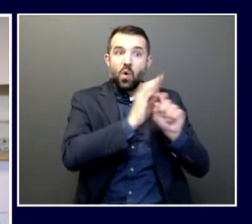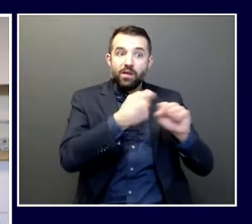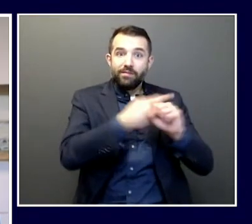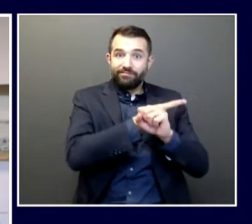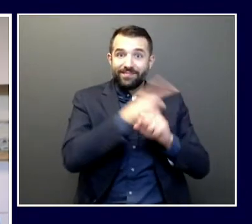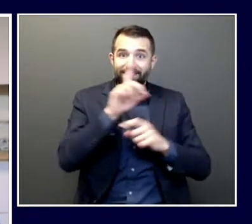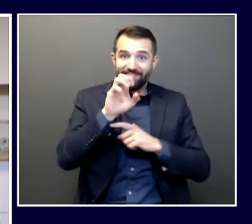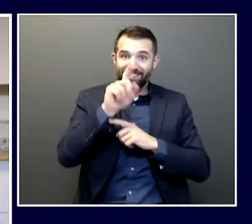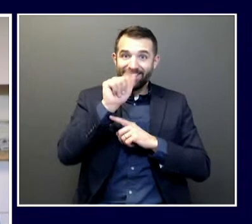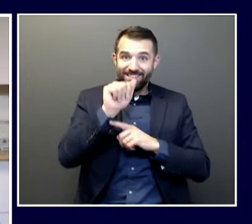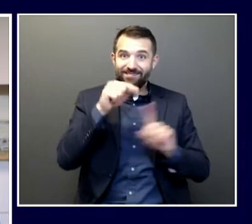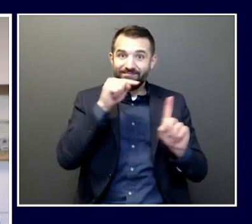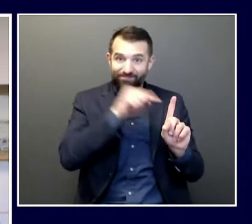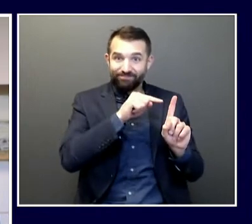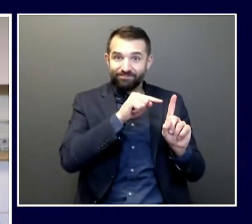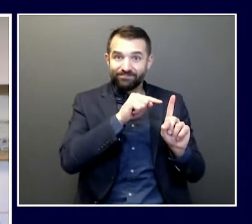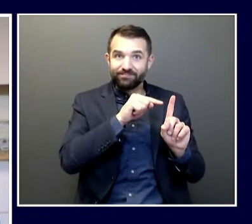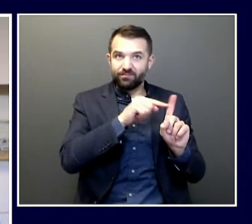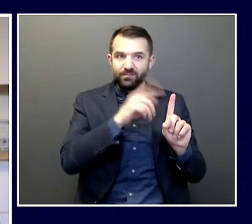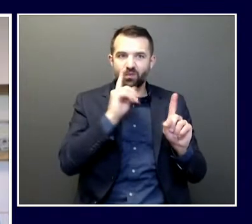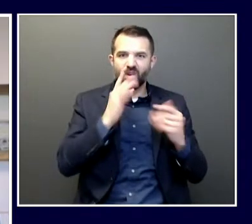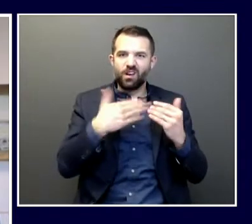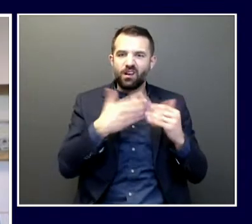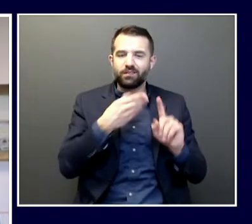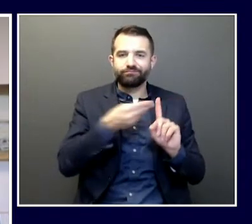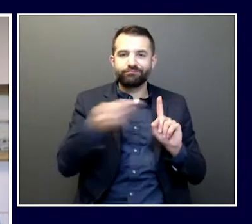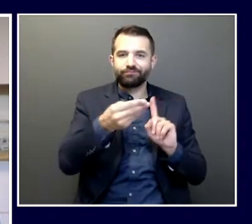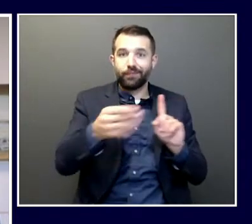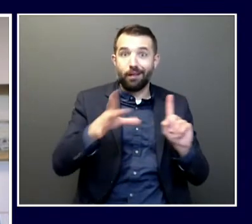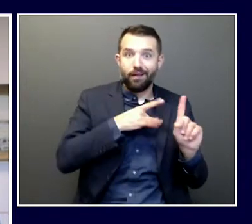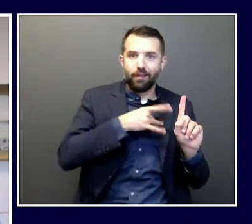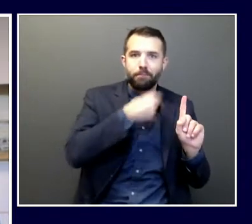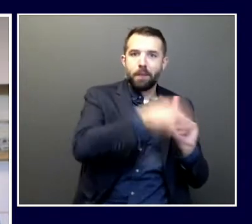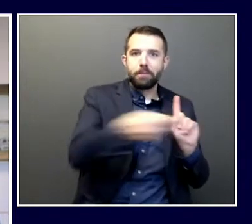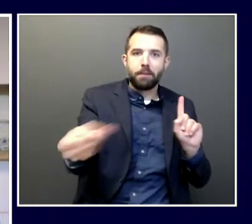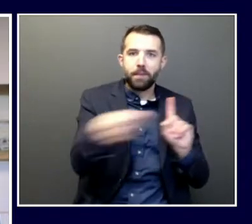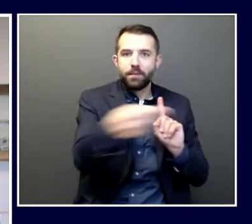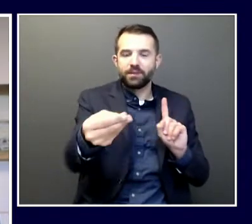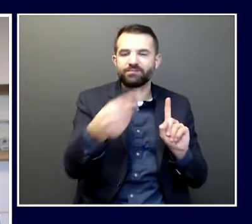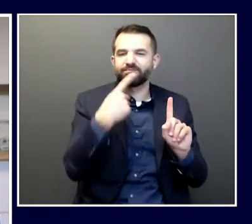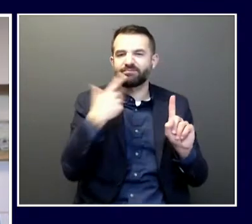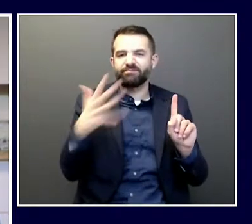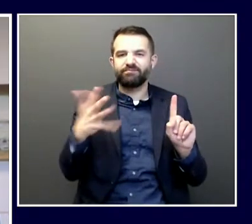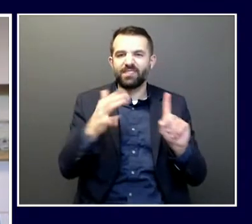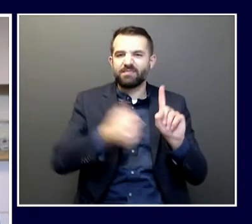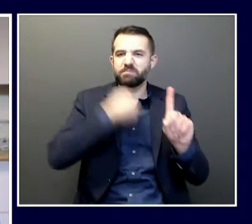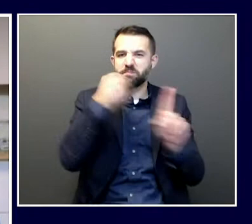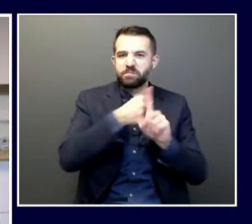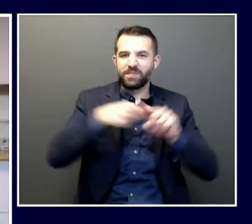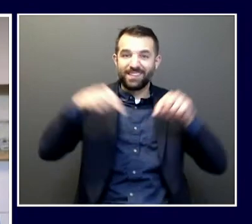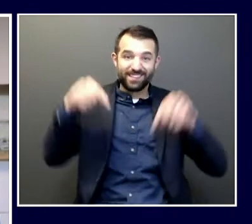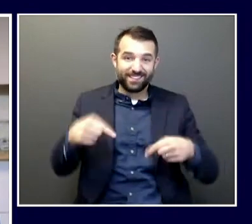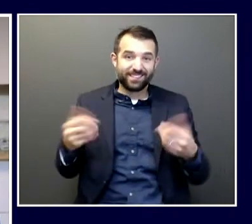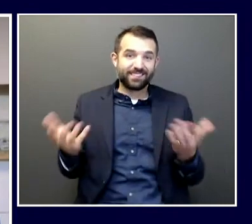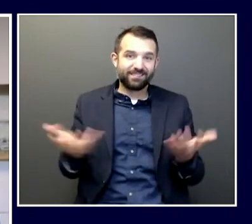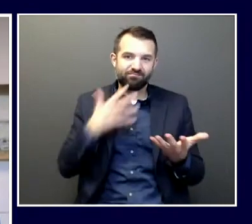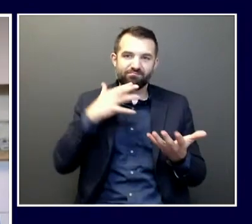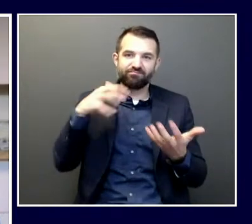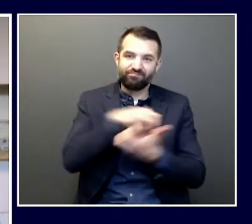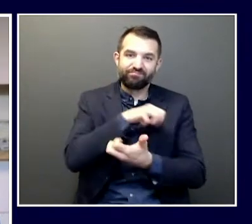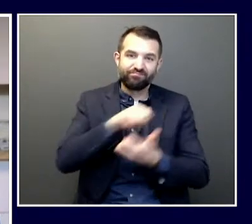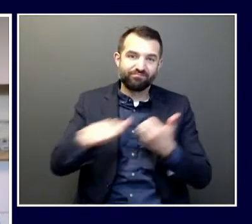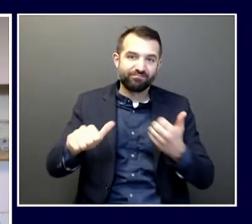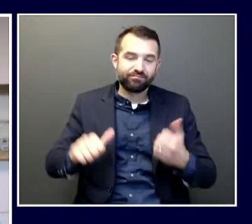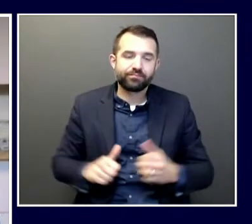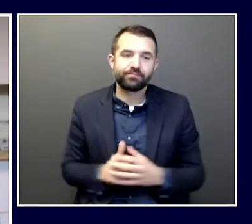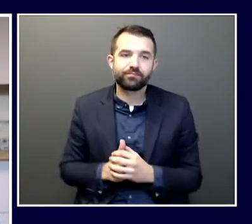higher transmission rate, what you see is what we see right now. You see COVID thriving in